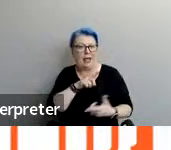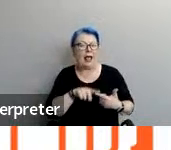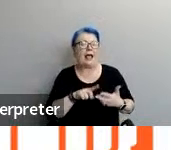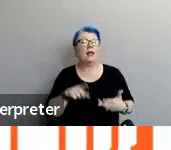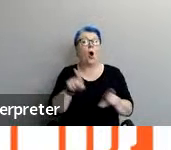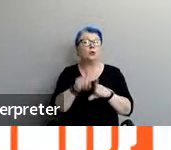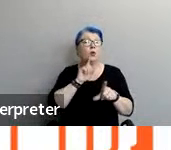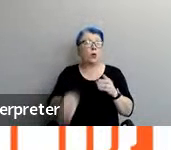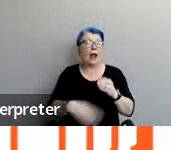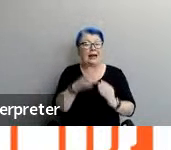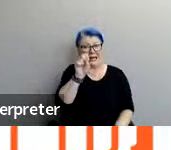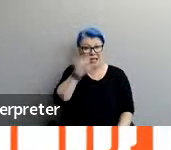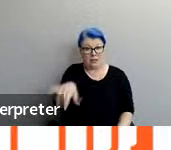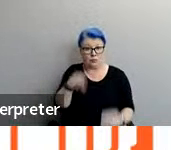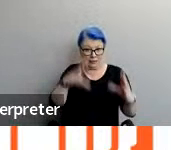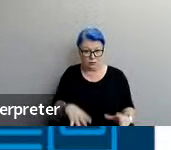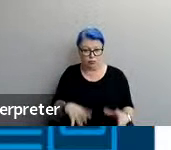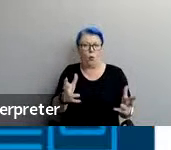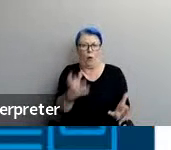change.